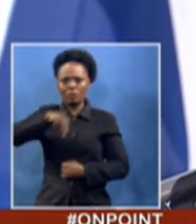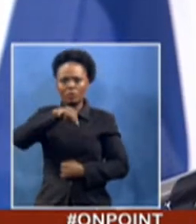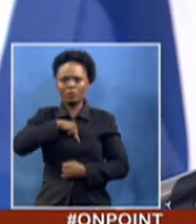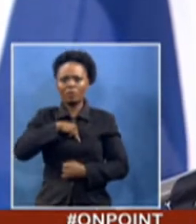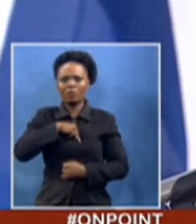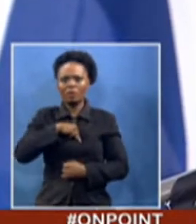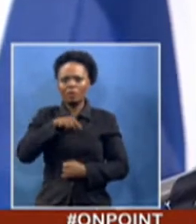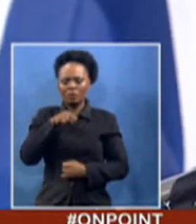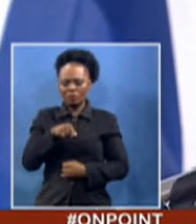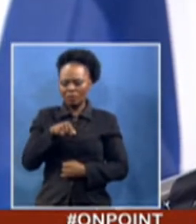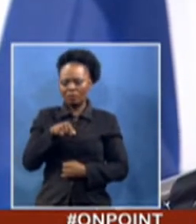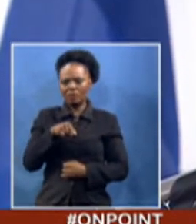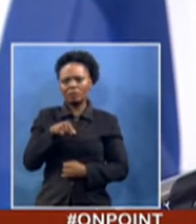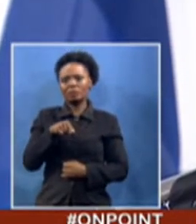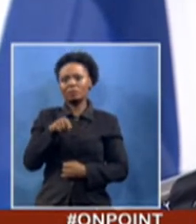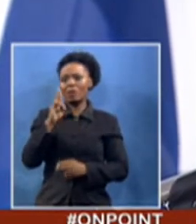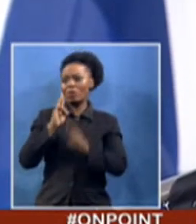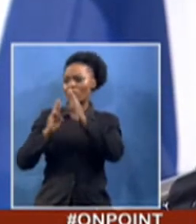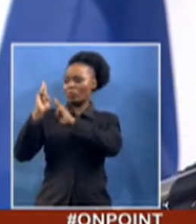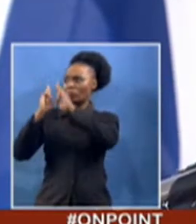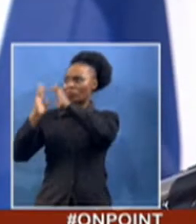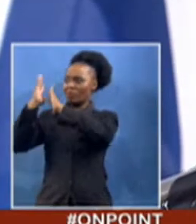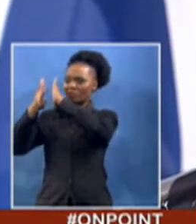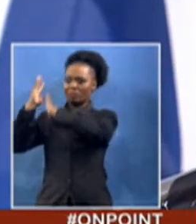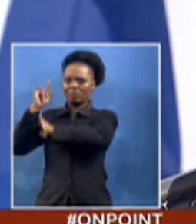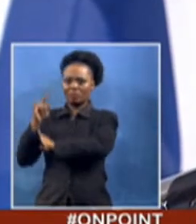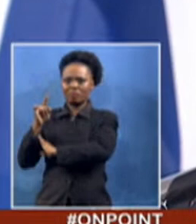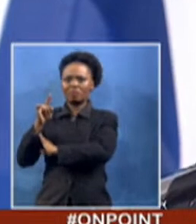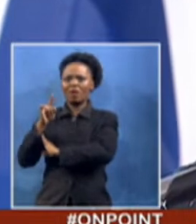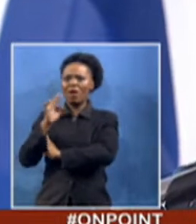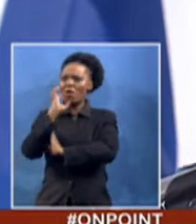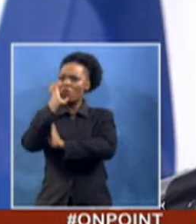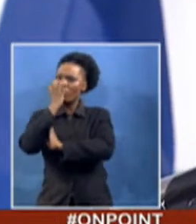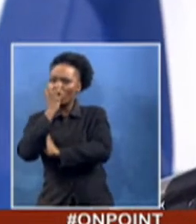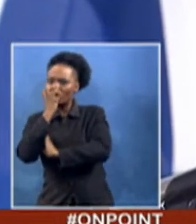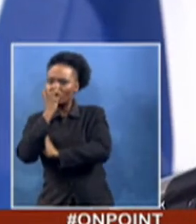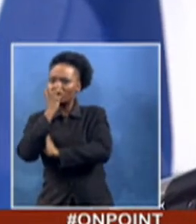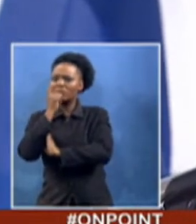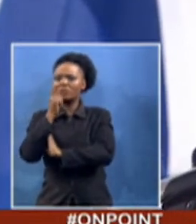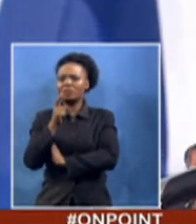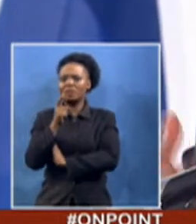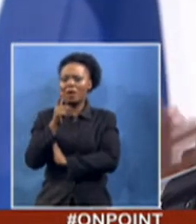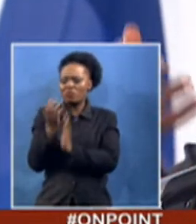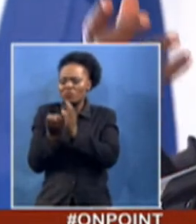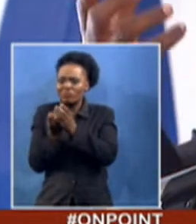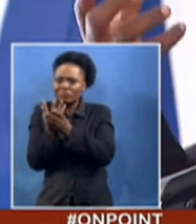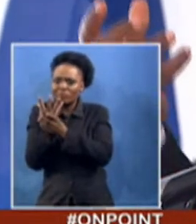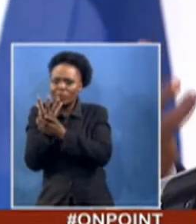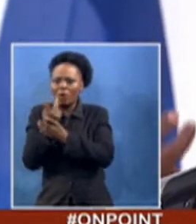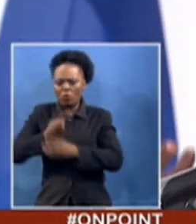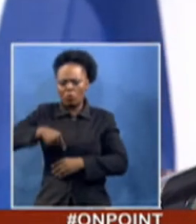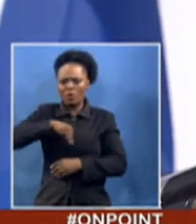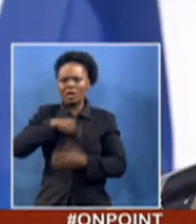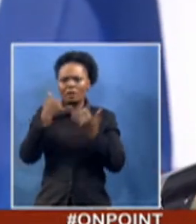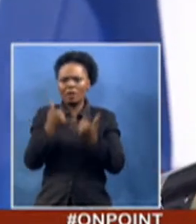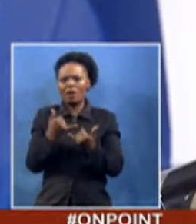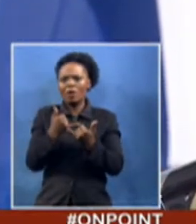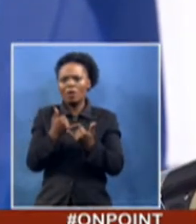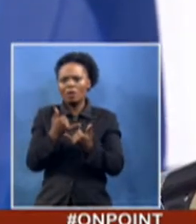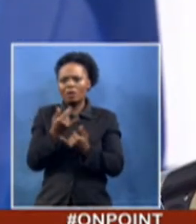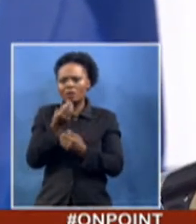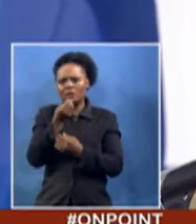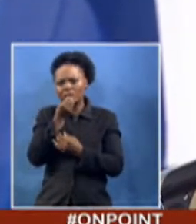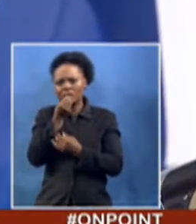are reaping the fruits and the seeds rather that they planted. We are now reaping all those